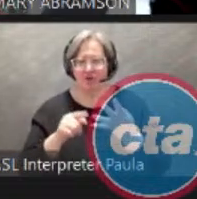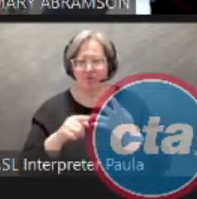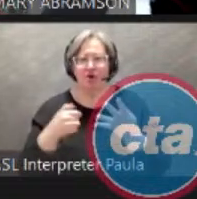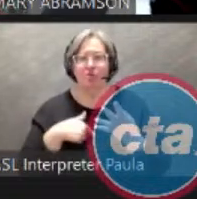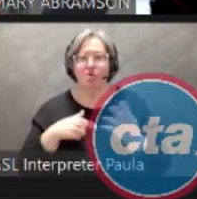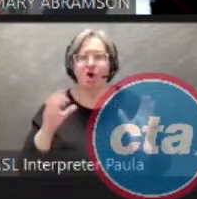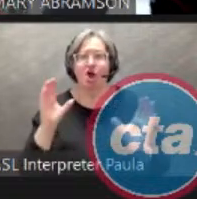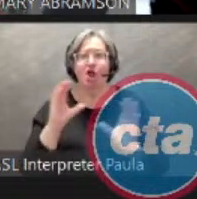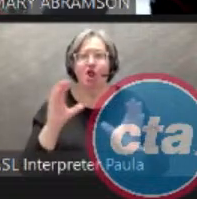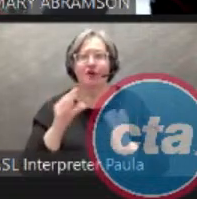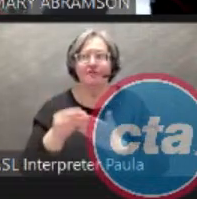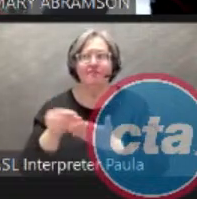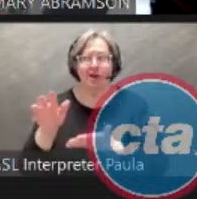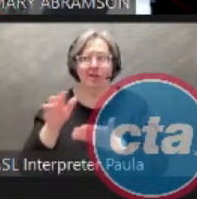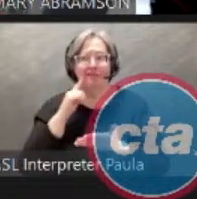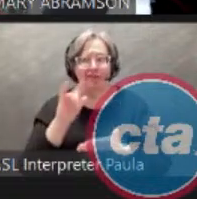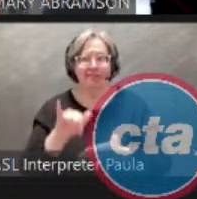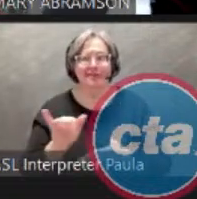funding for those as well.